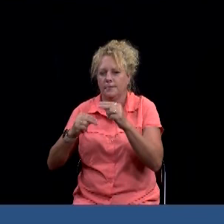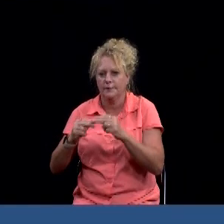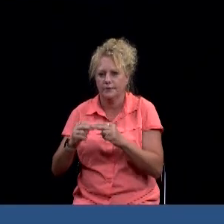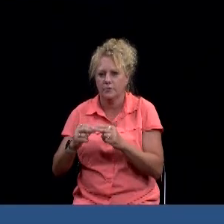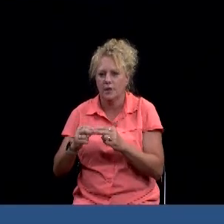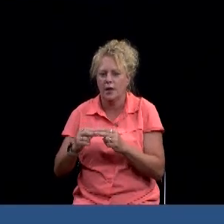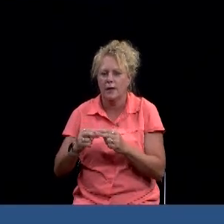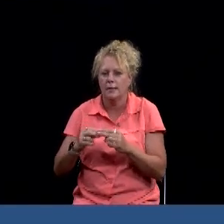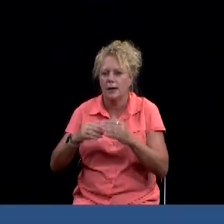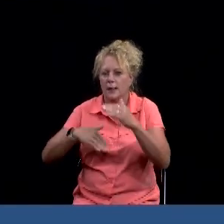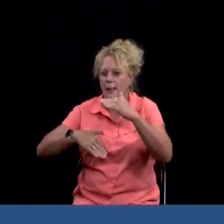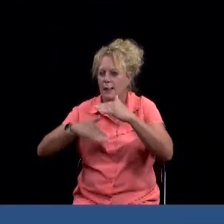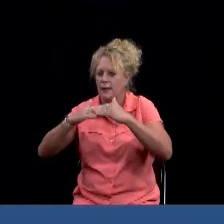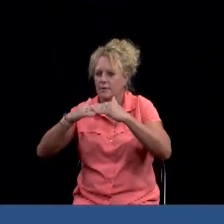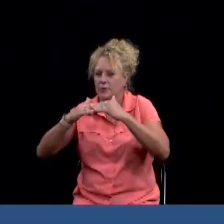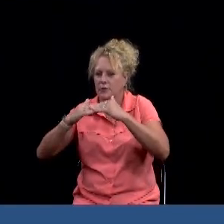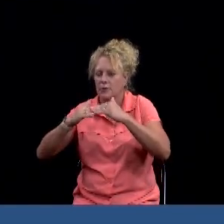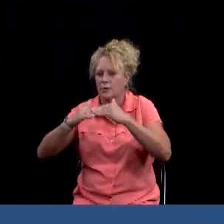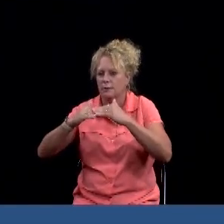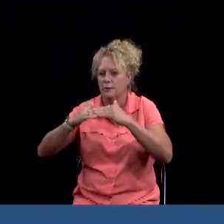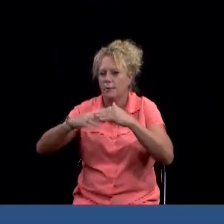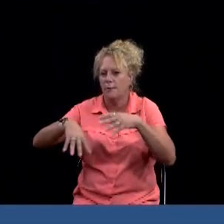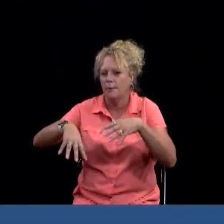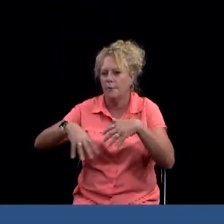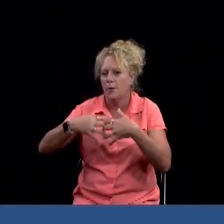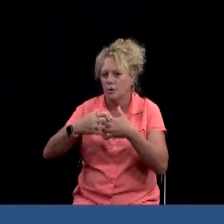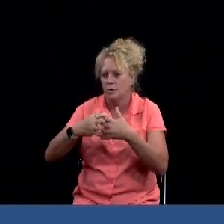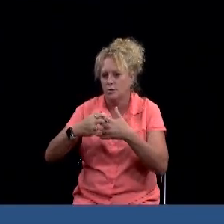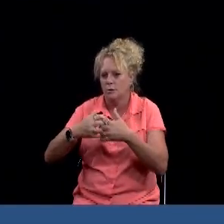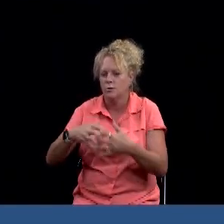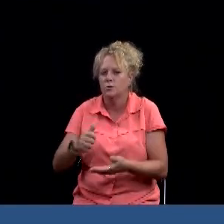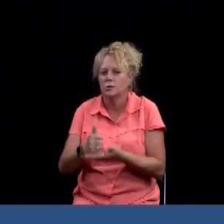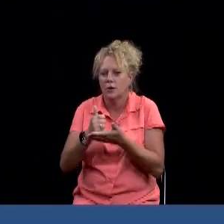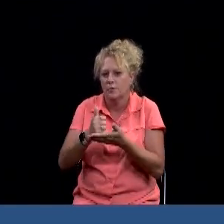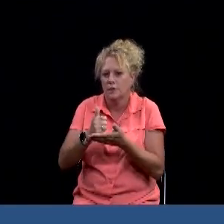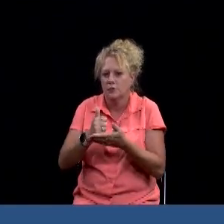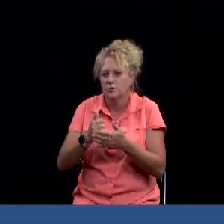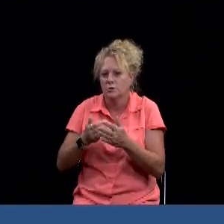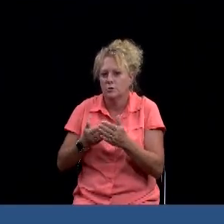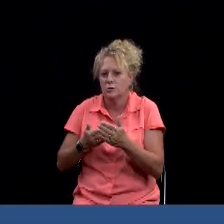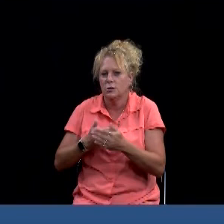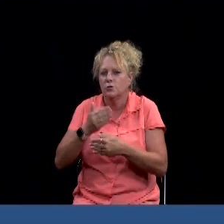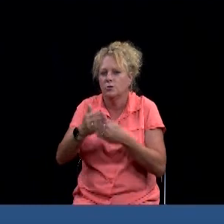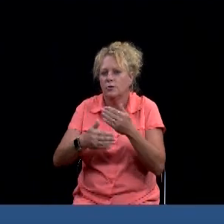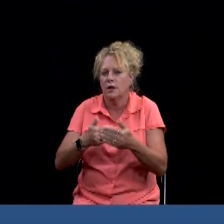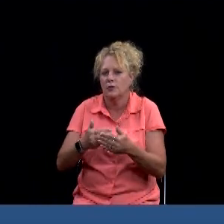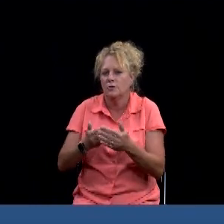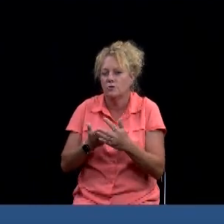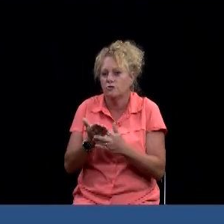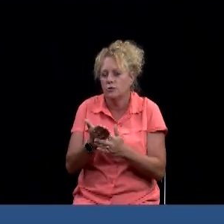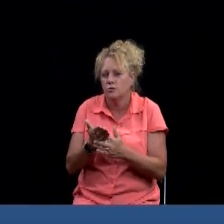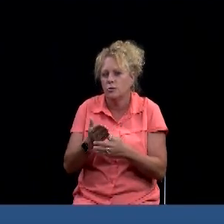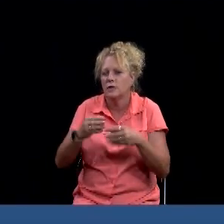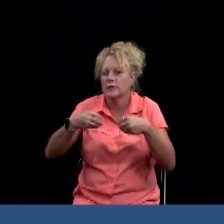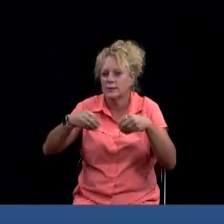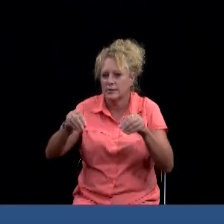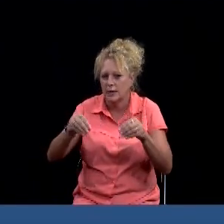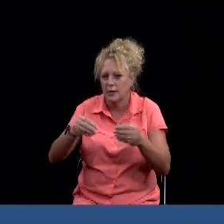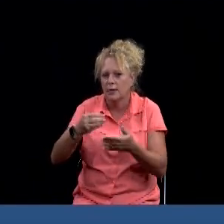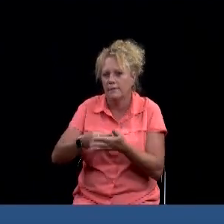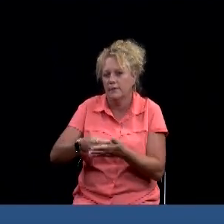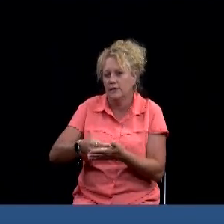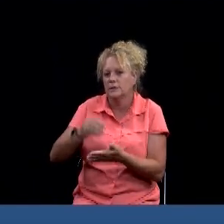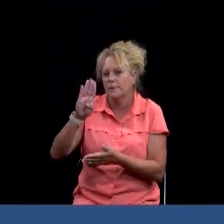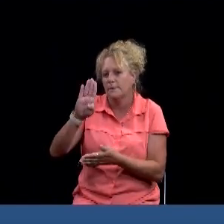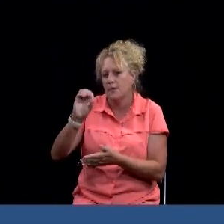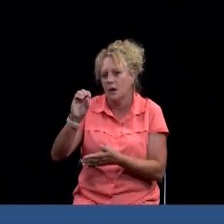tax credits that will be generated through the sale of these bonds. Correct. That's correct. Okay. All right. Thank you. So what's the total transaction amount?